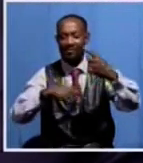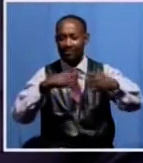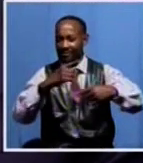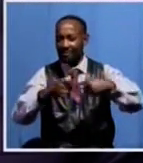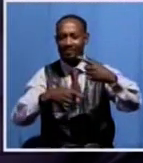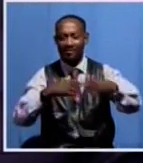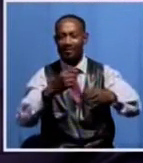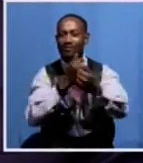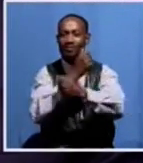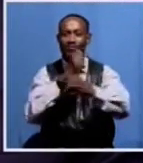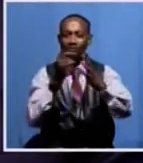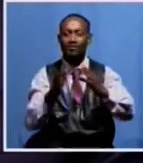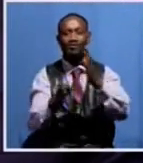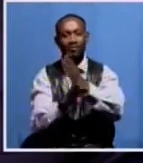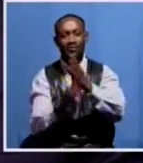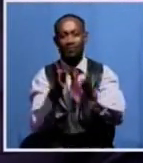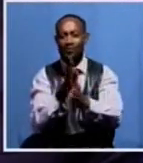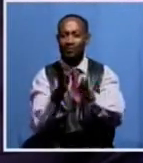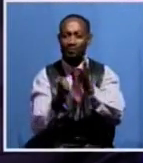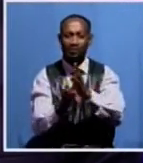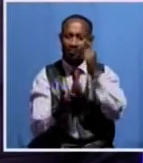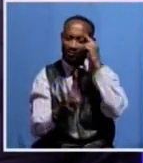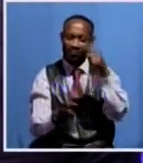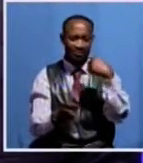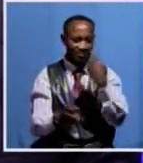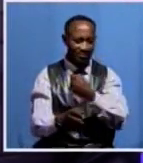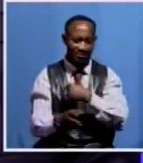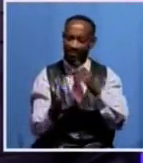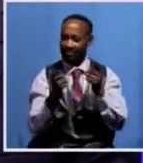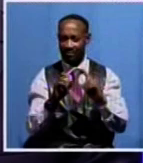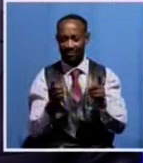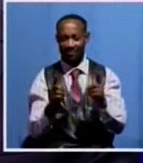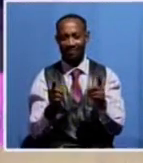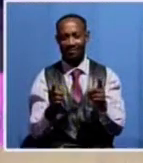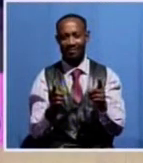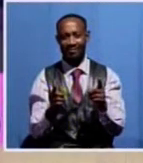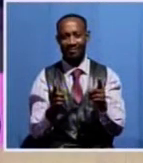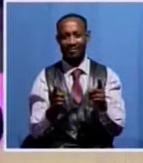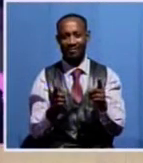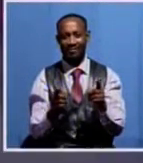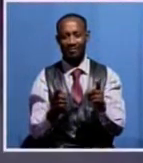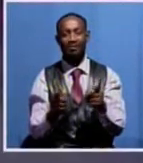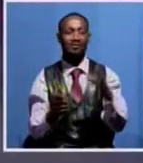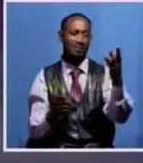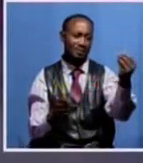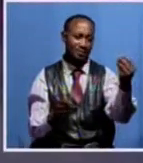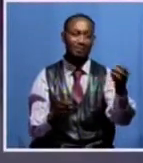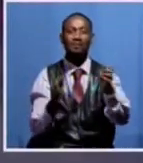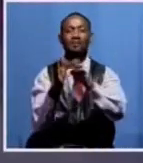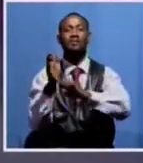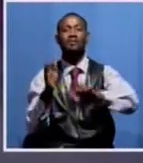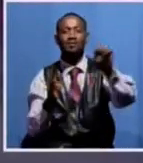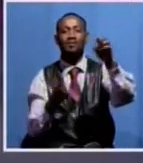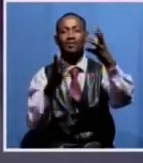contractors to build roads for us, for example, to build houses for us. It's not suitable. It's not. And export all the money. That's right. So we want to change